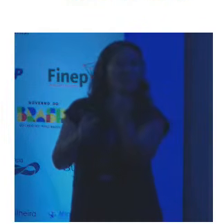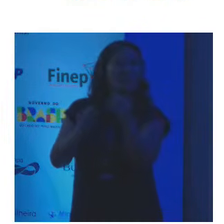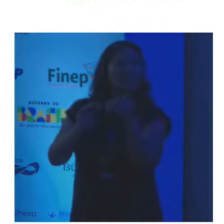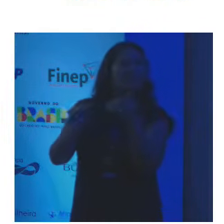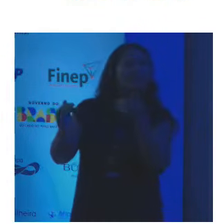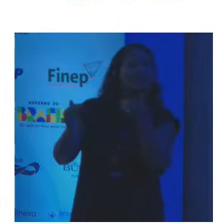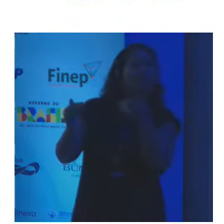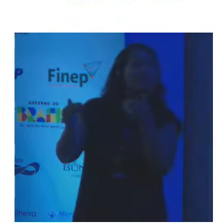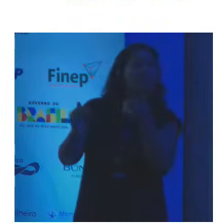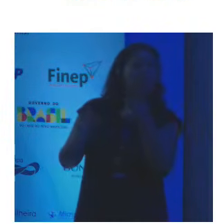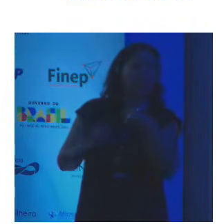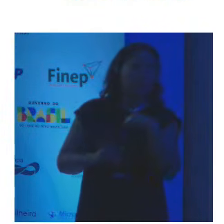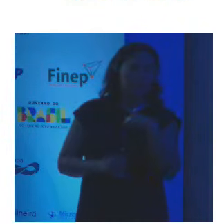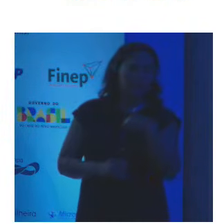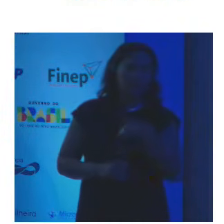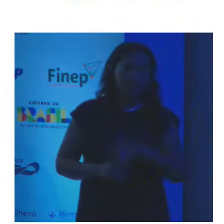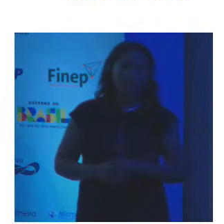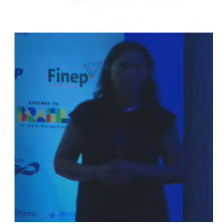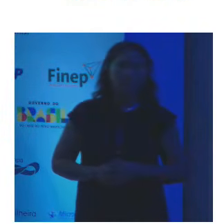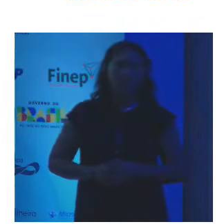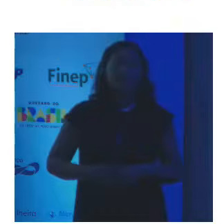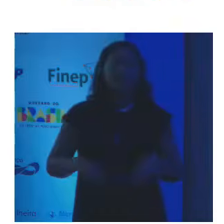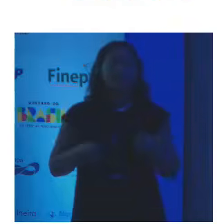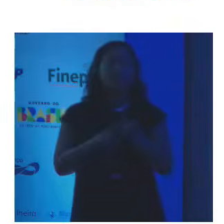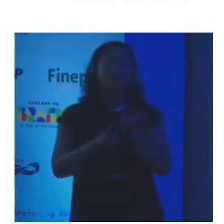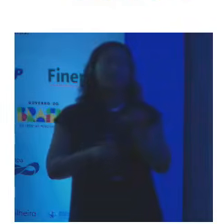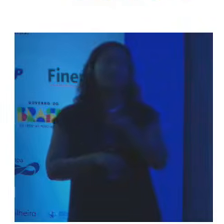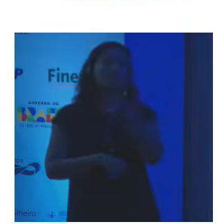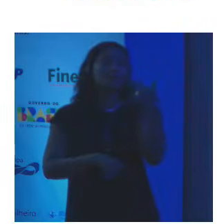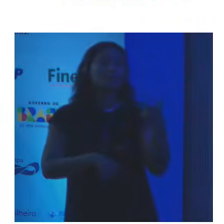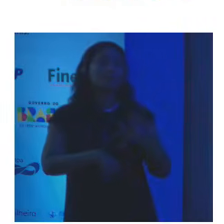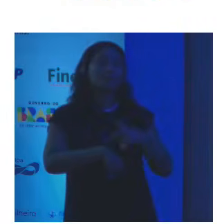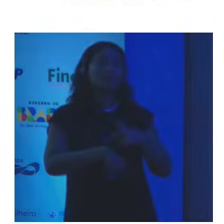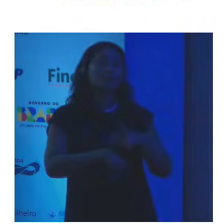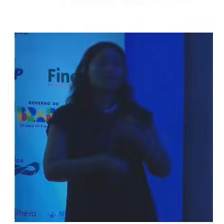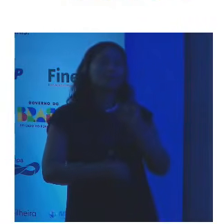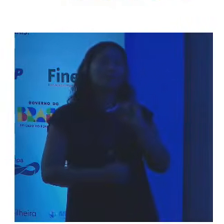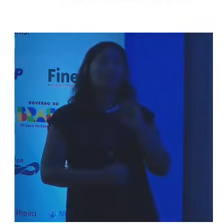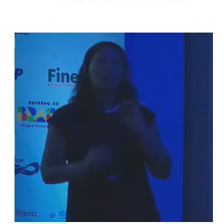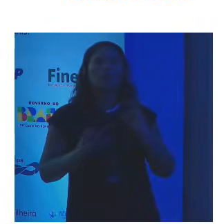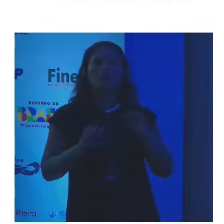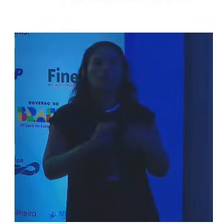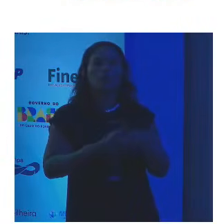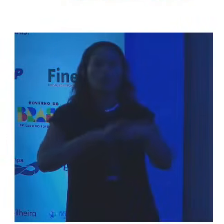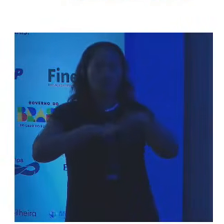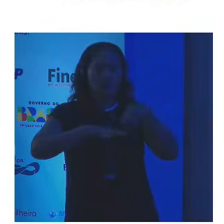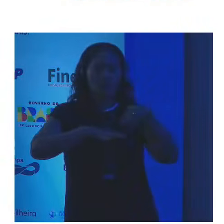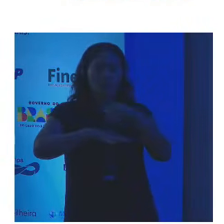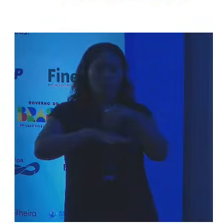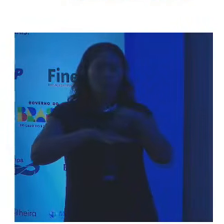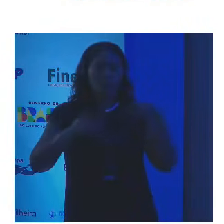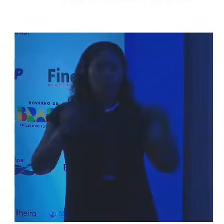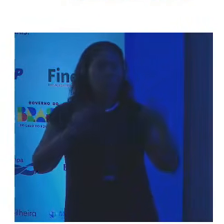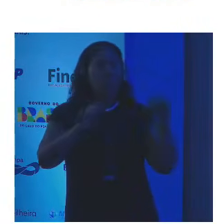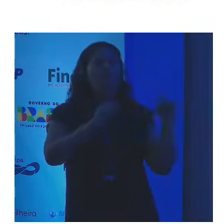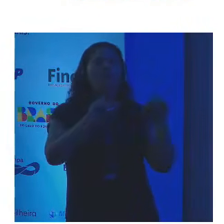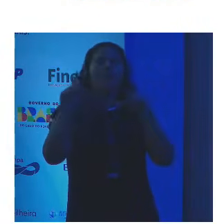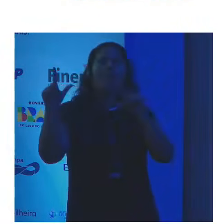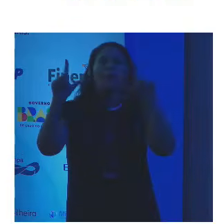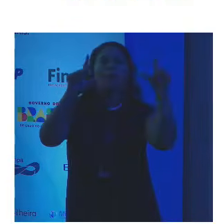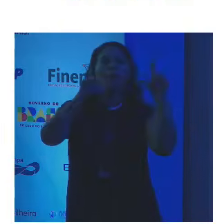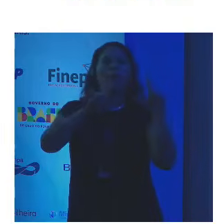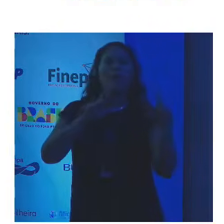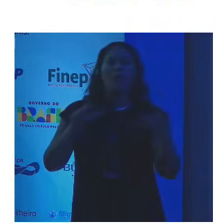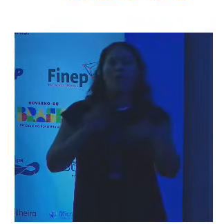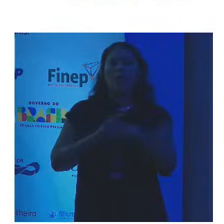and this is close. And then the second scenario, everything is digital. Well, you put more and a bit far.